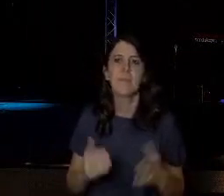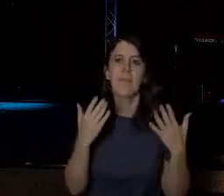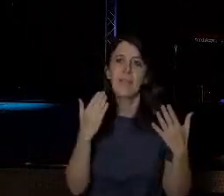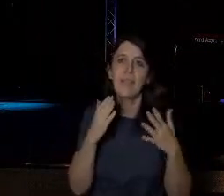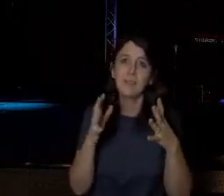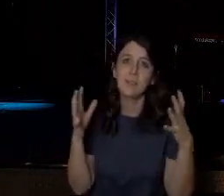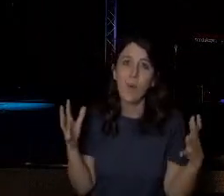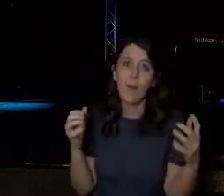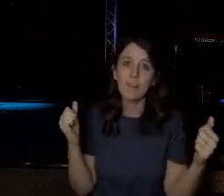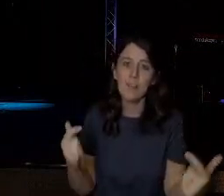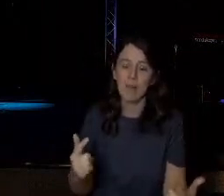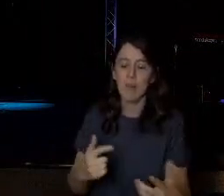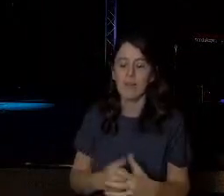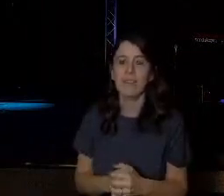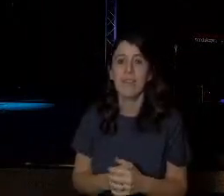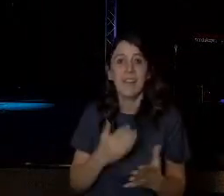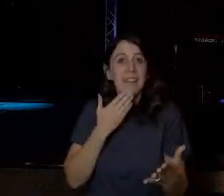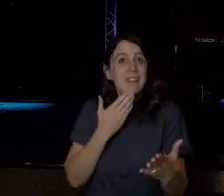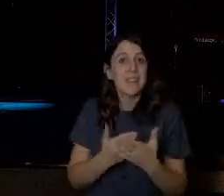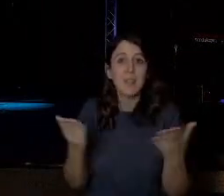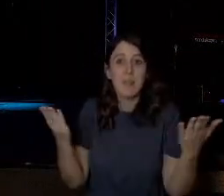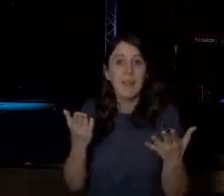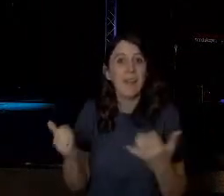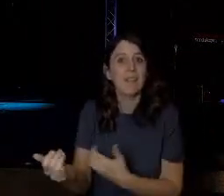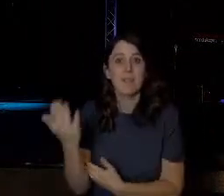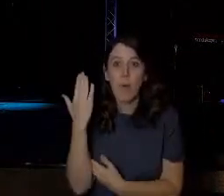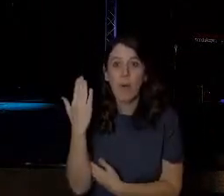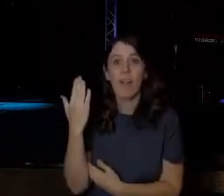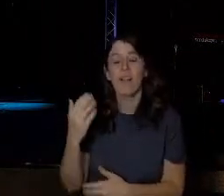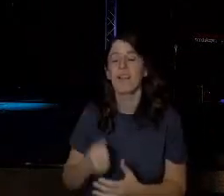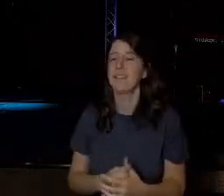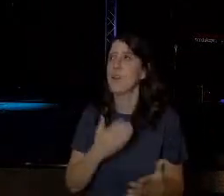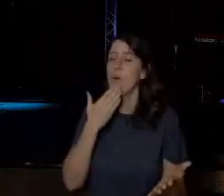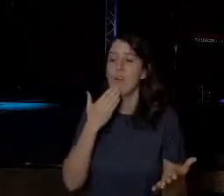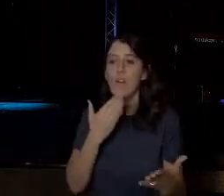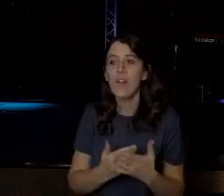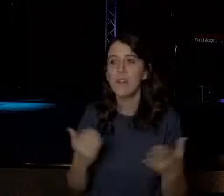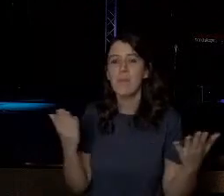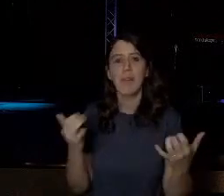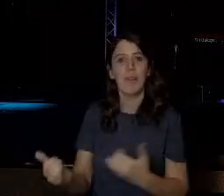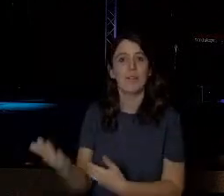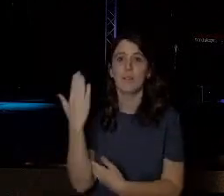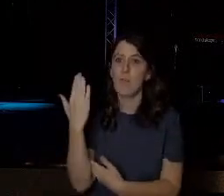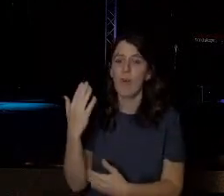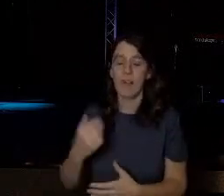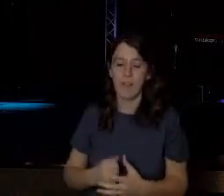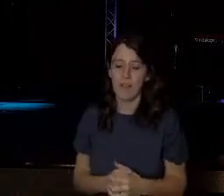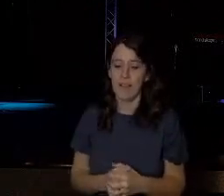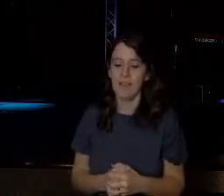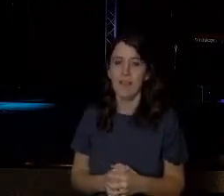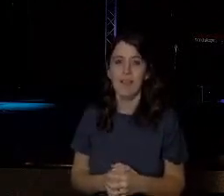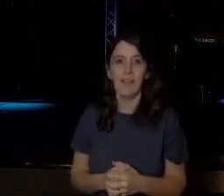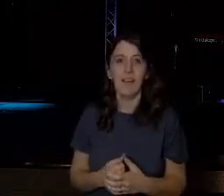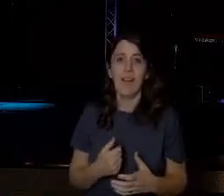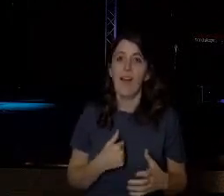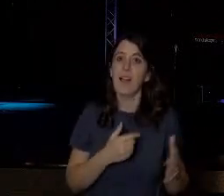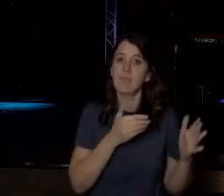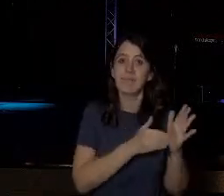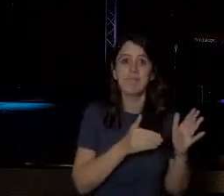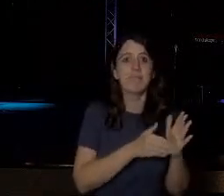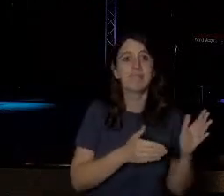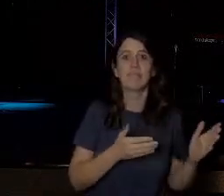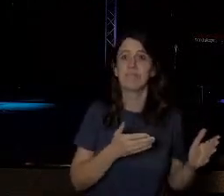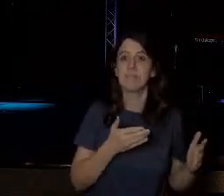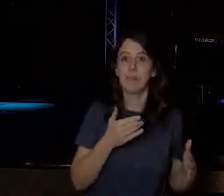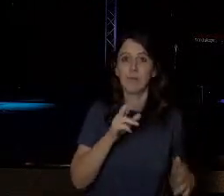Thank you so much, everybody. Man, it's good to be here this morning. It is so good to be here this morning. And I just echo what Rob was saying. God has